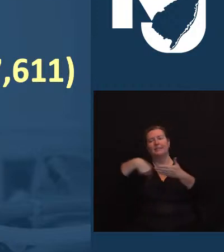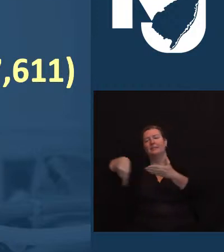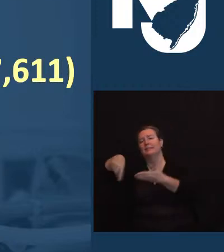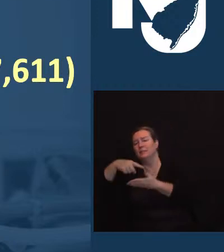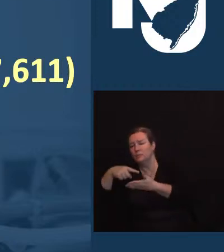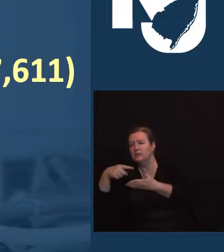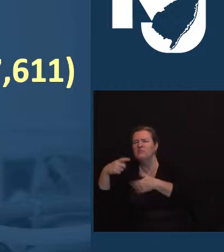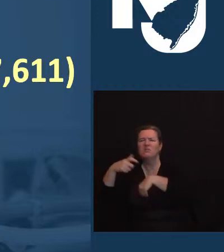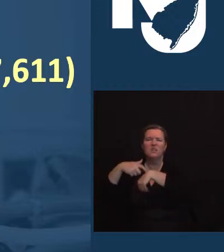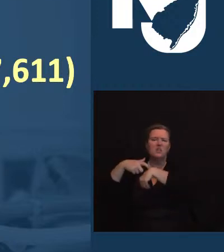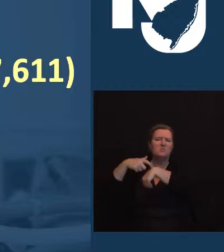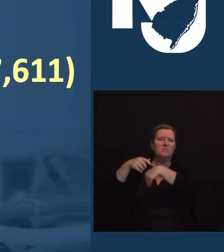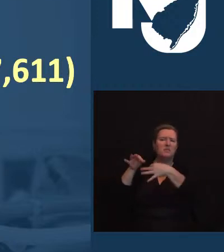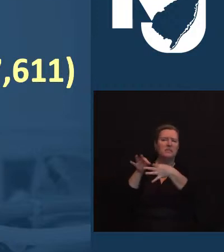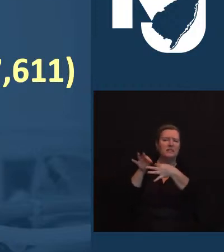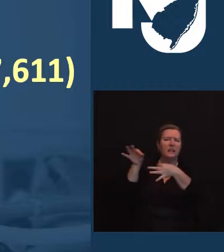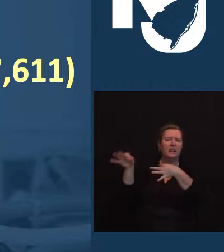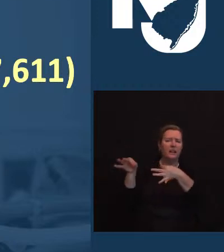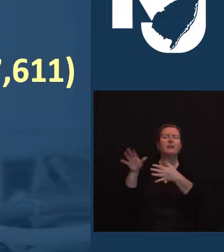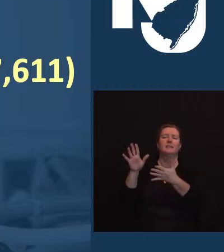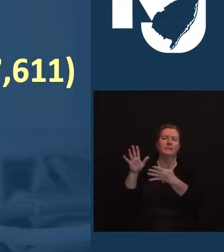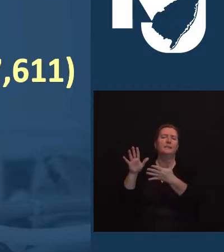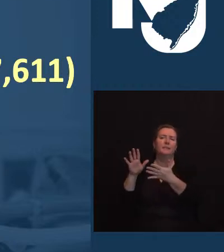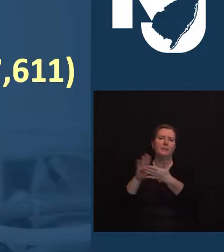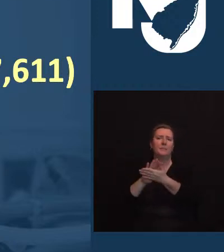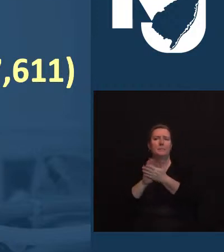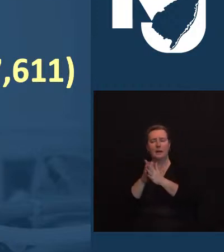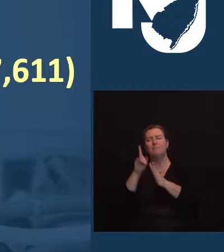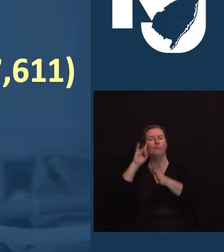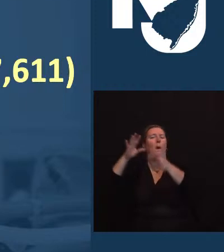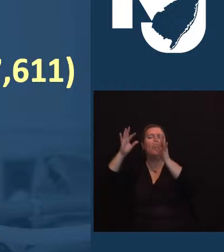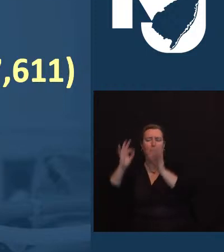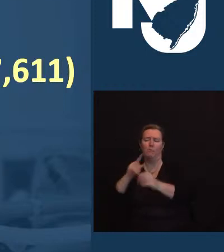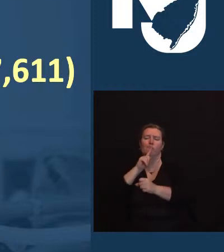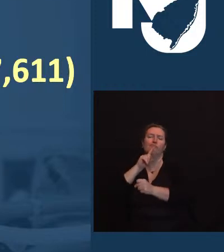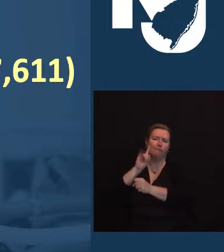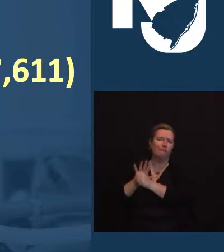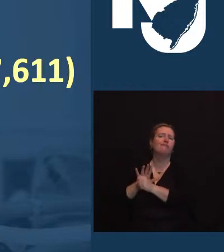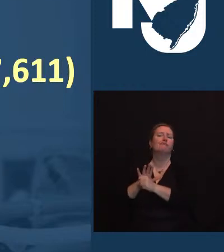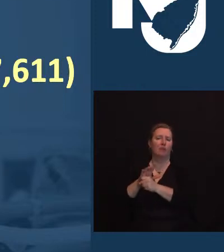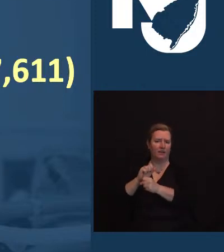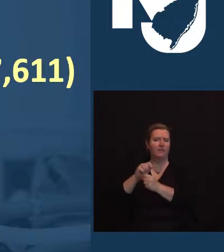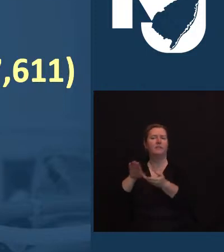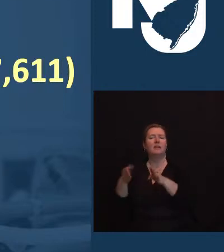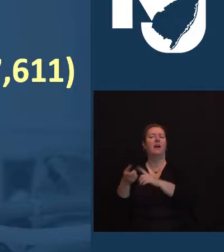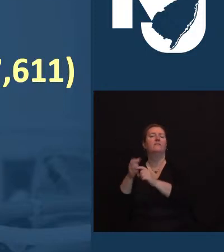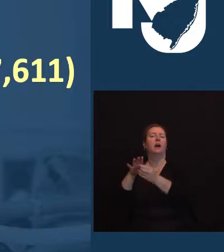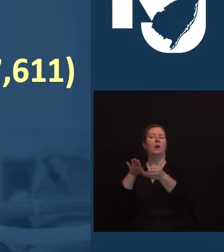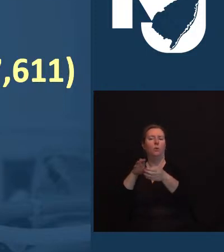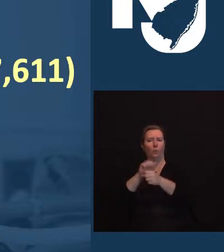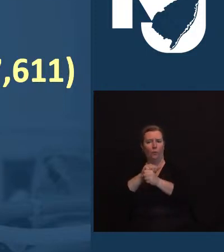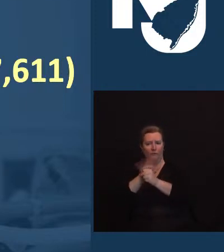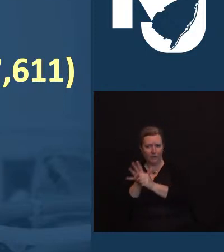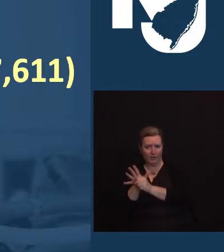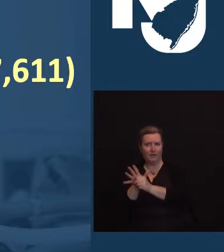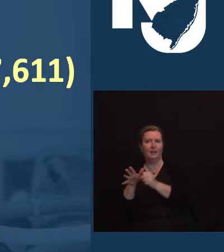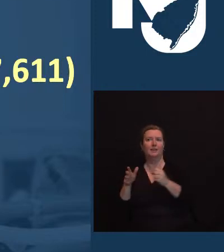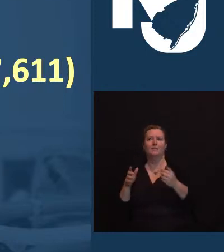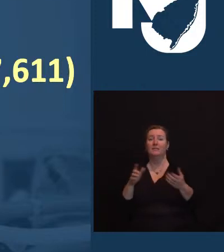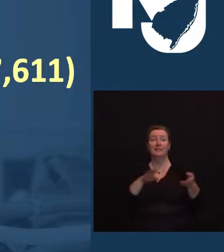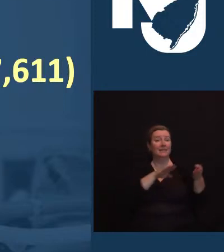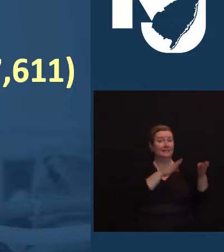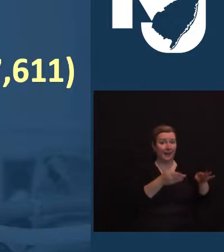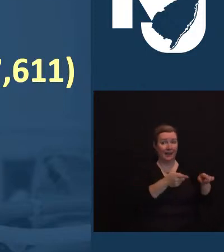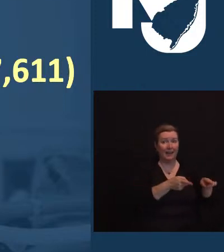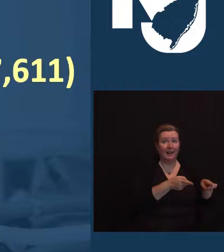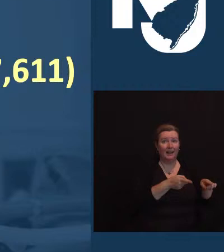and added to the cumulative total in a coming week. Remember, it's very much like the numbers of deaths reported out each day. In many cases, these deaths are